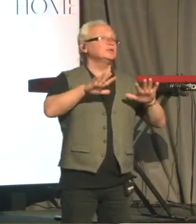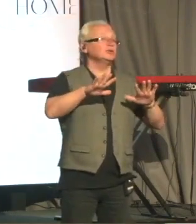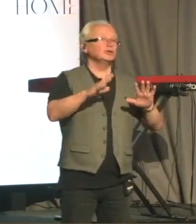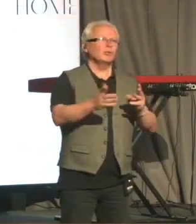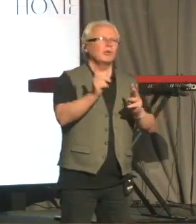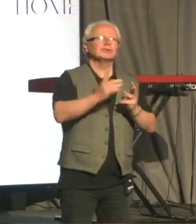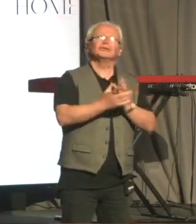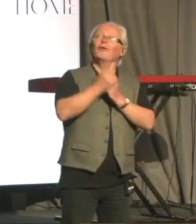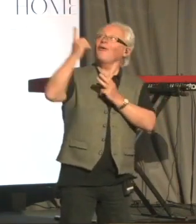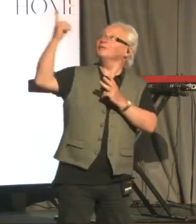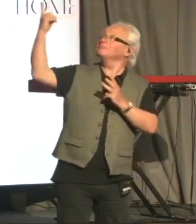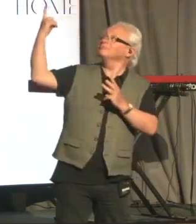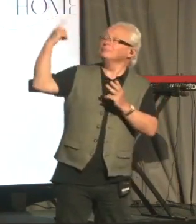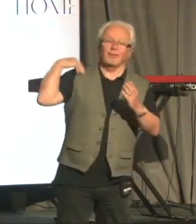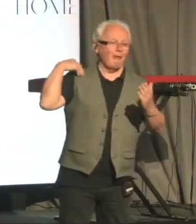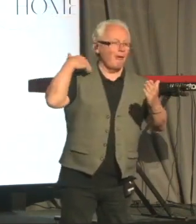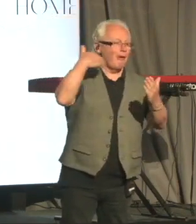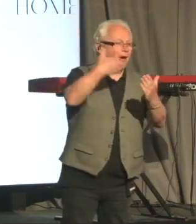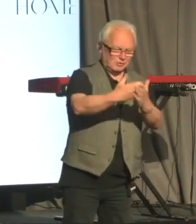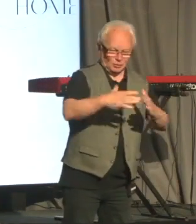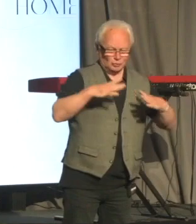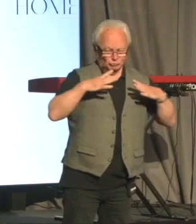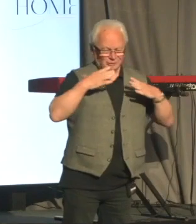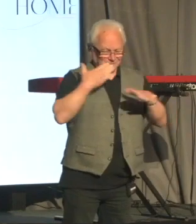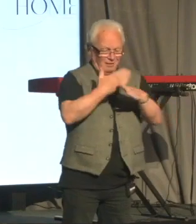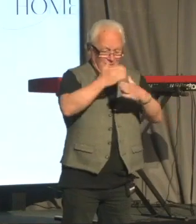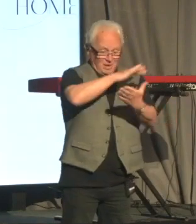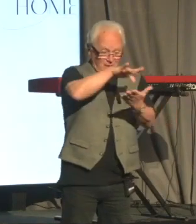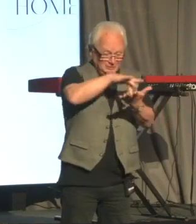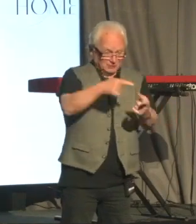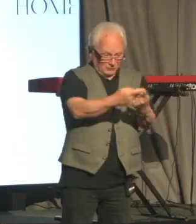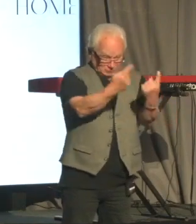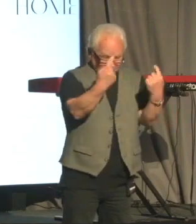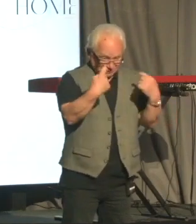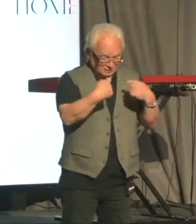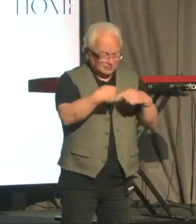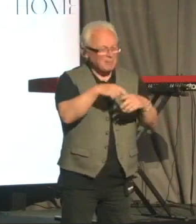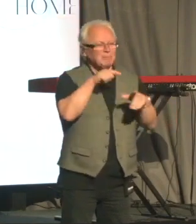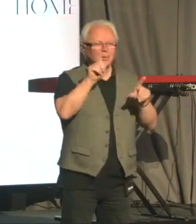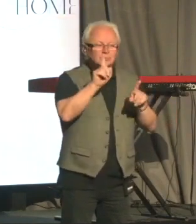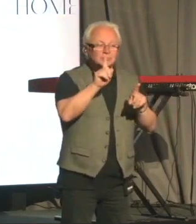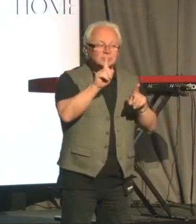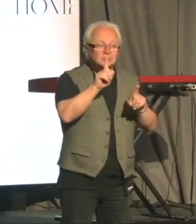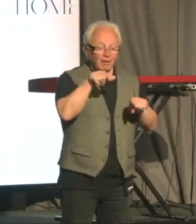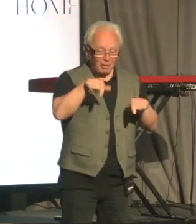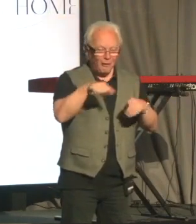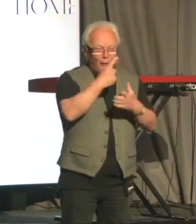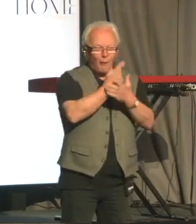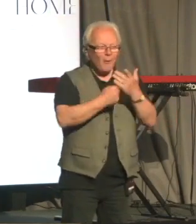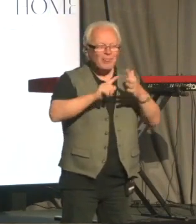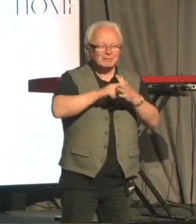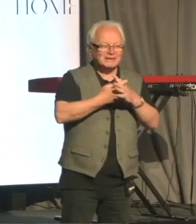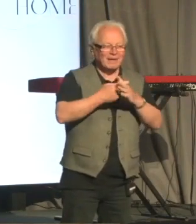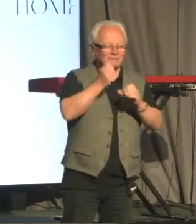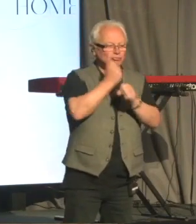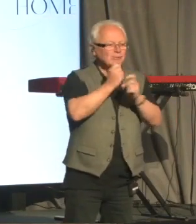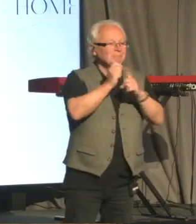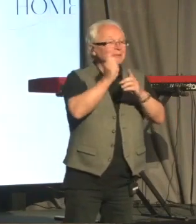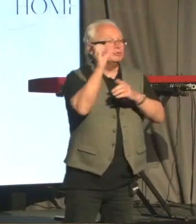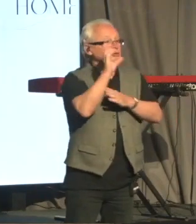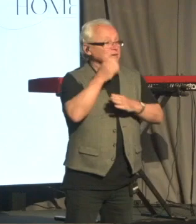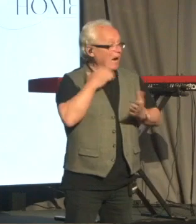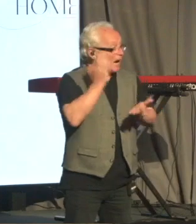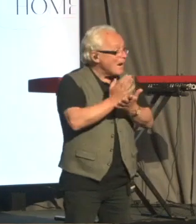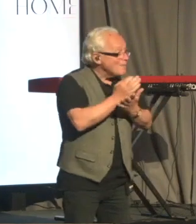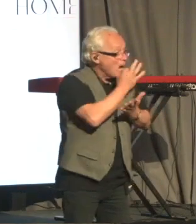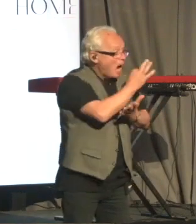has already done in our midst. And guess what? It's only the beginning for us, Green Pastures Church. Is anyone excited